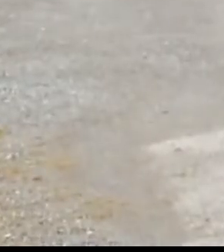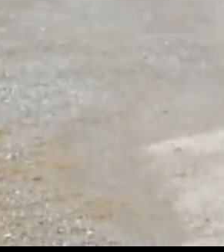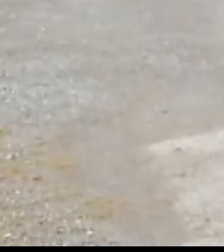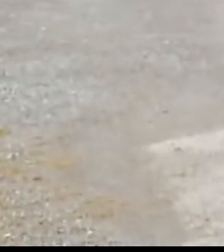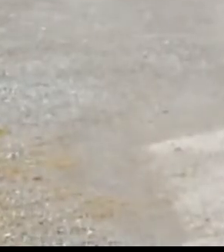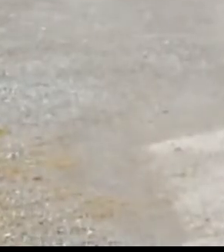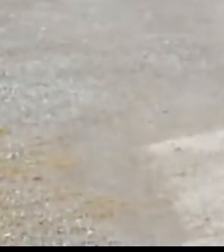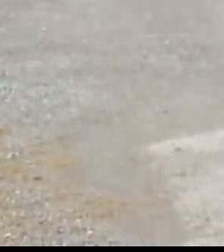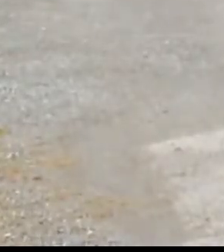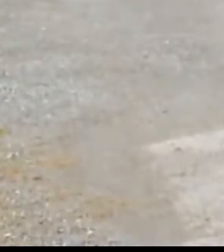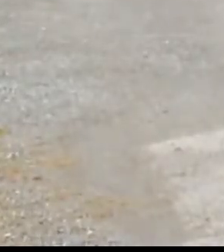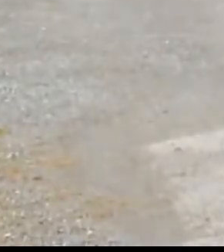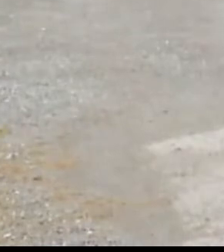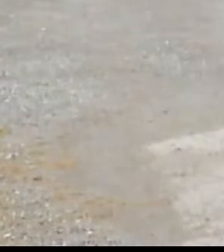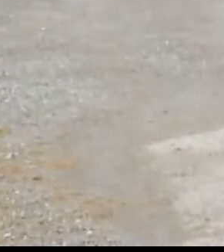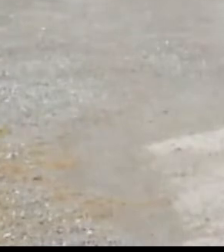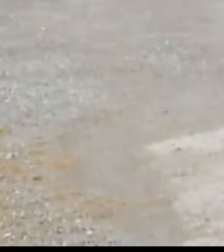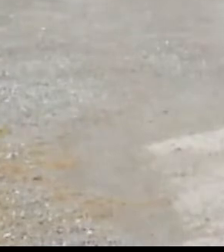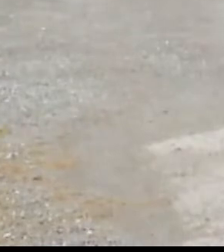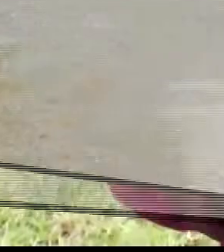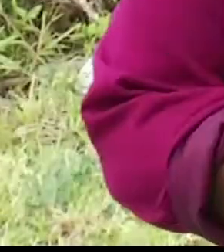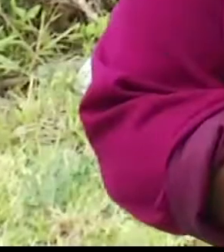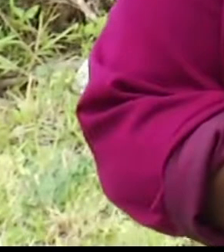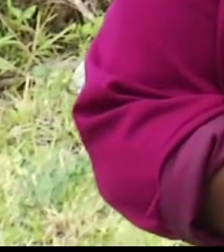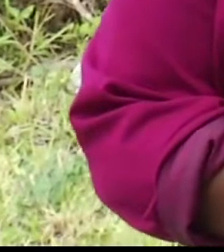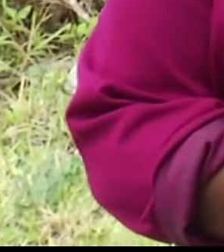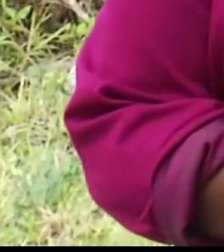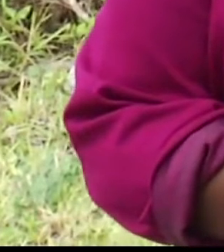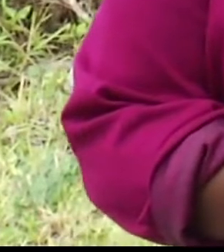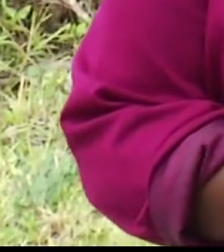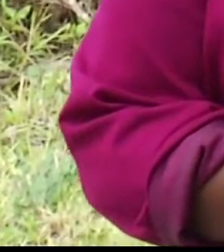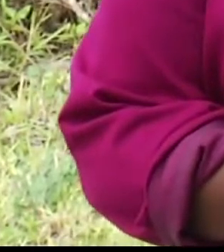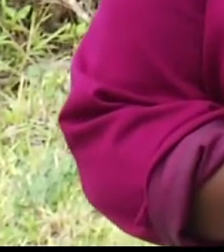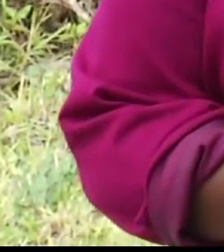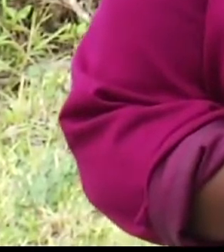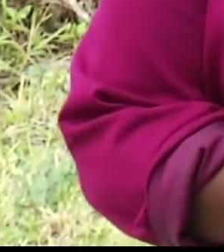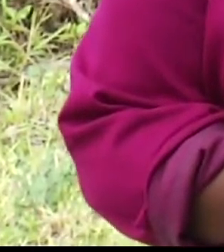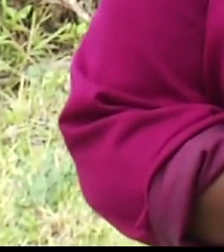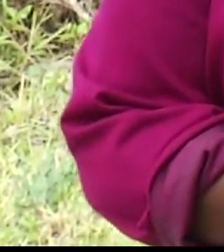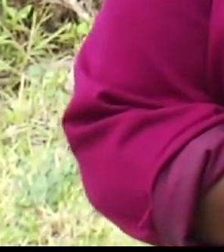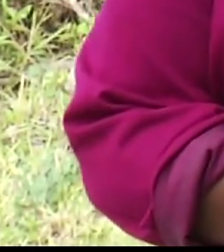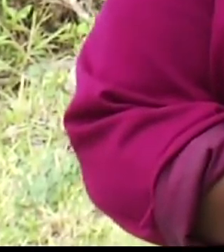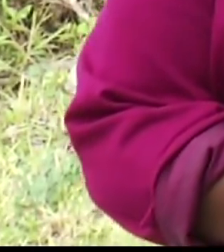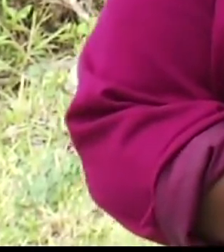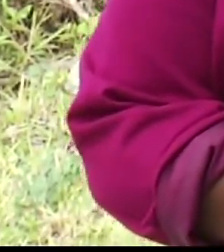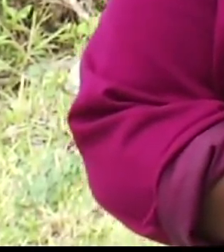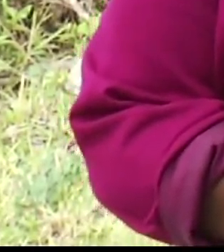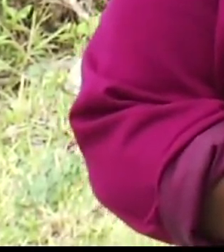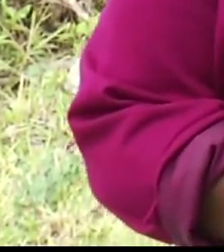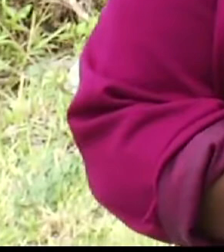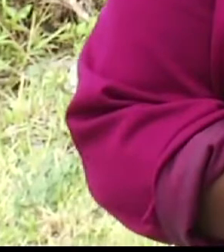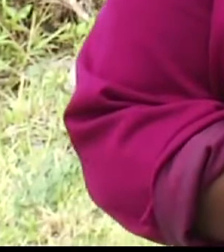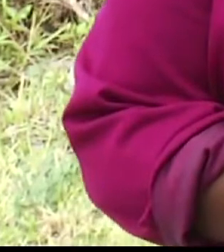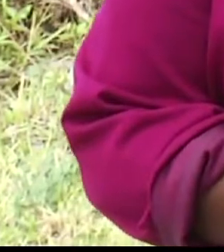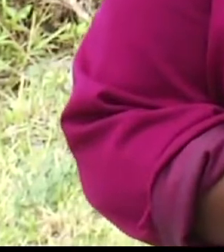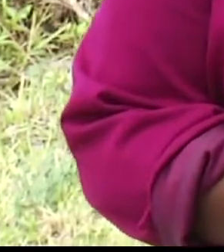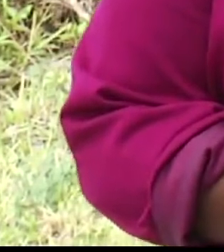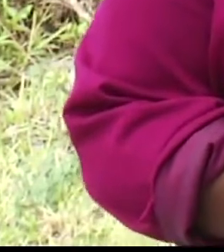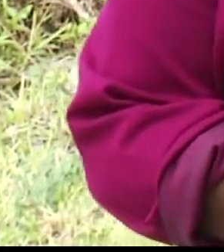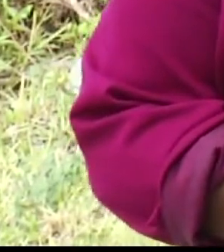got the details straight ahead. Coming up in the Bahamas tonight, find out one parent's plan of action after